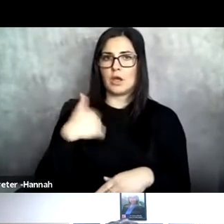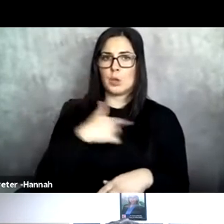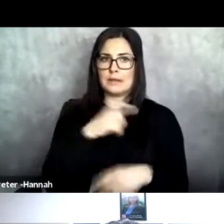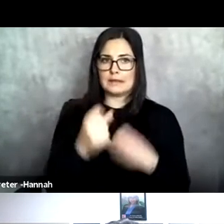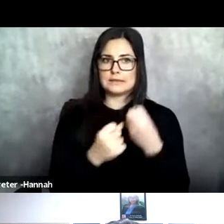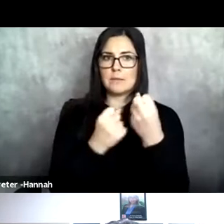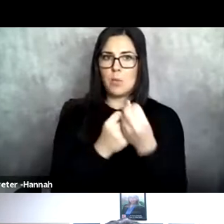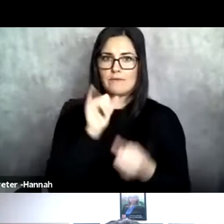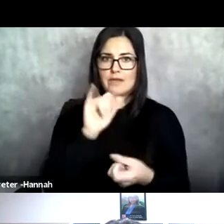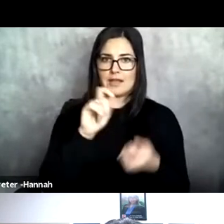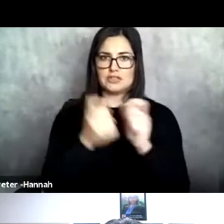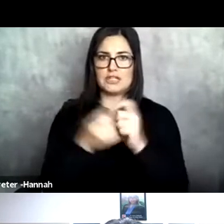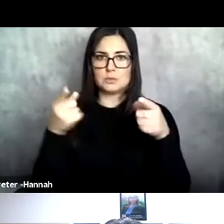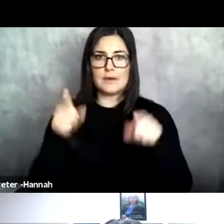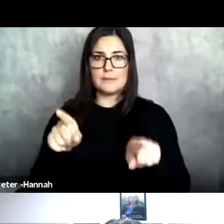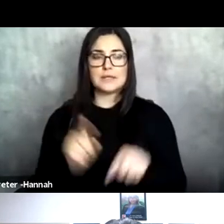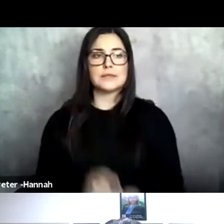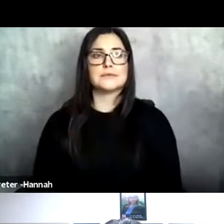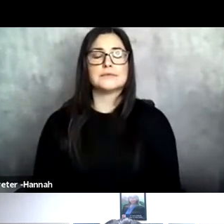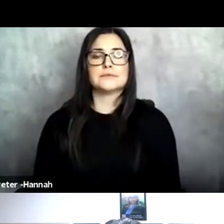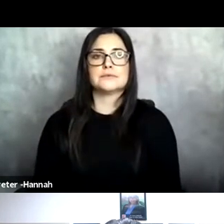for that change being made?